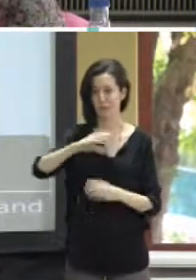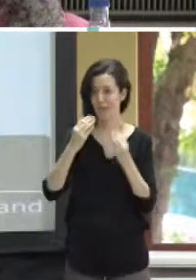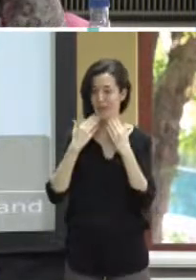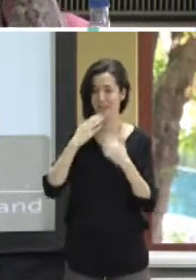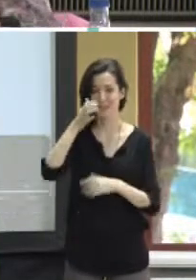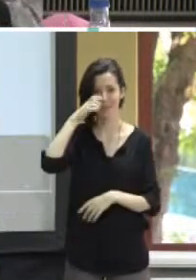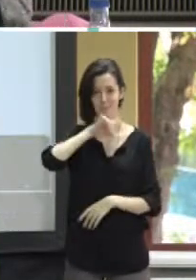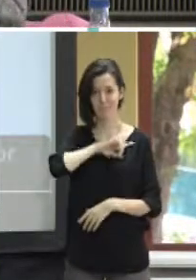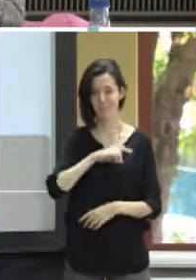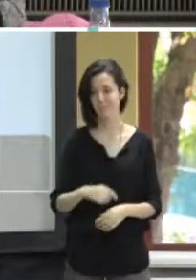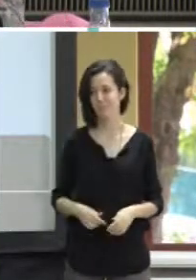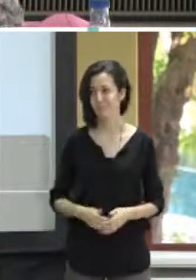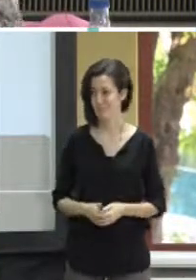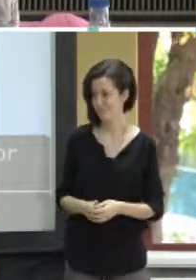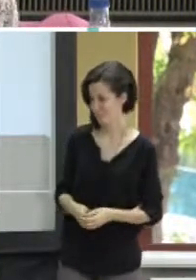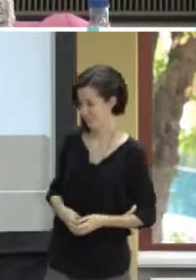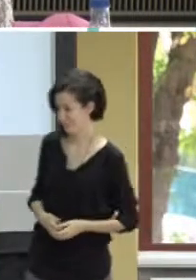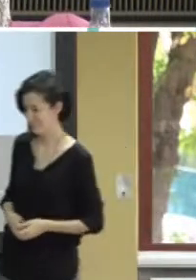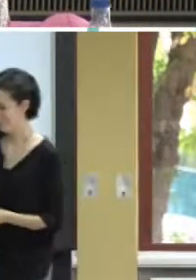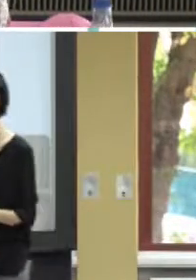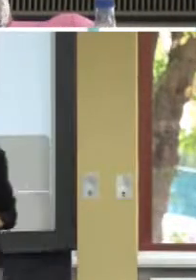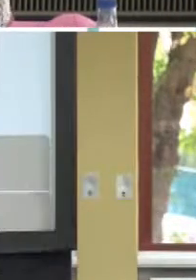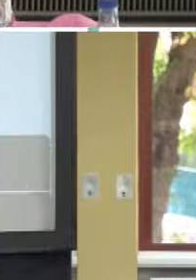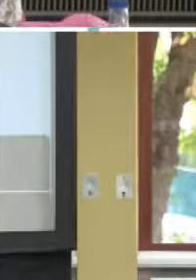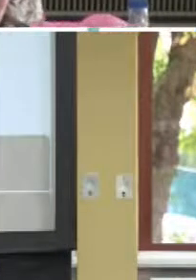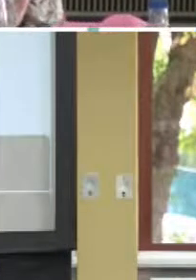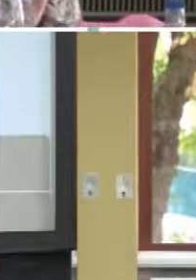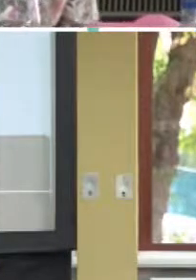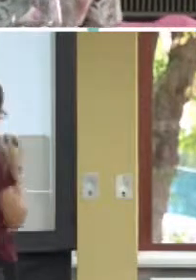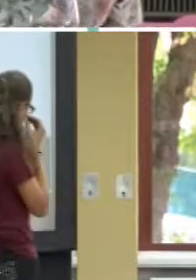the website, and Twitter. Thank you for your attention.